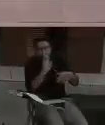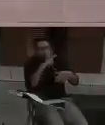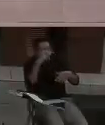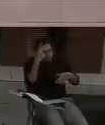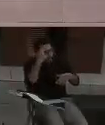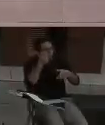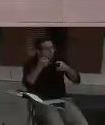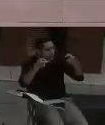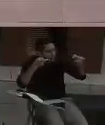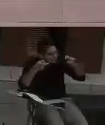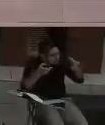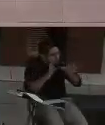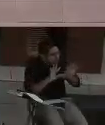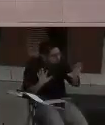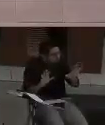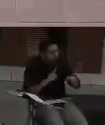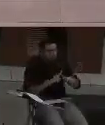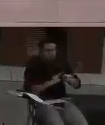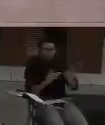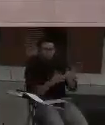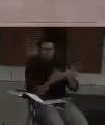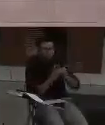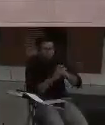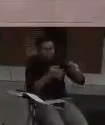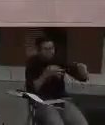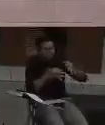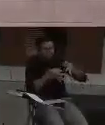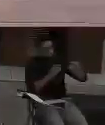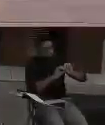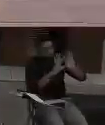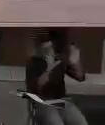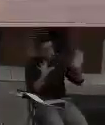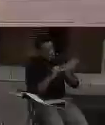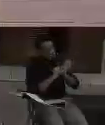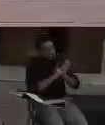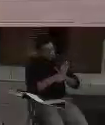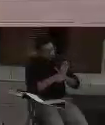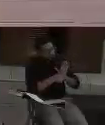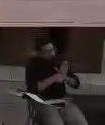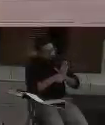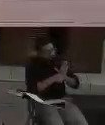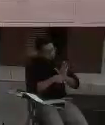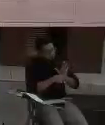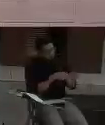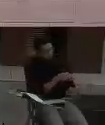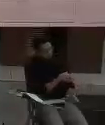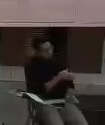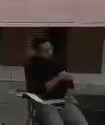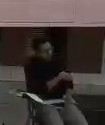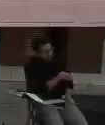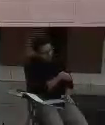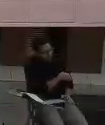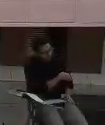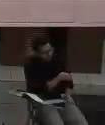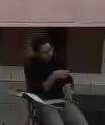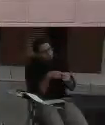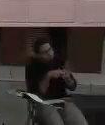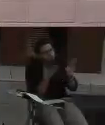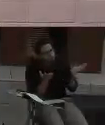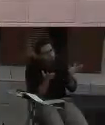Jesus redefines the very meaning of power. The invitation is to